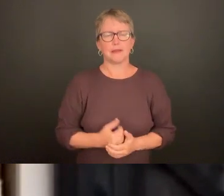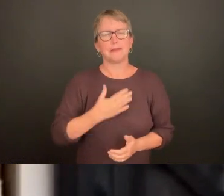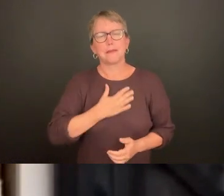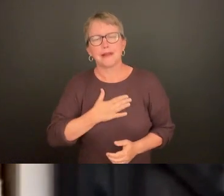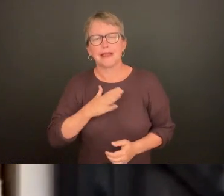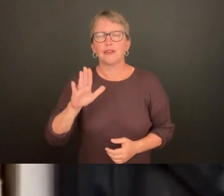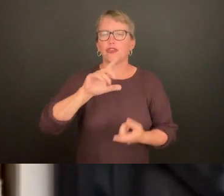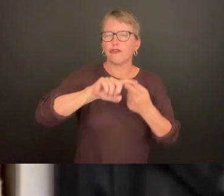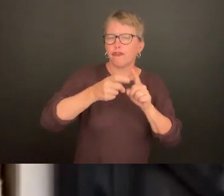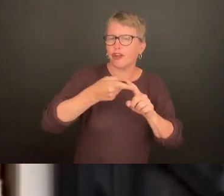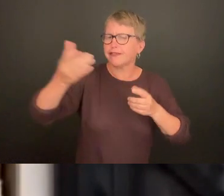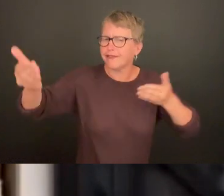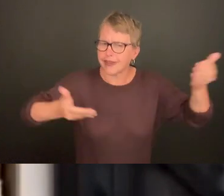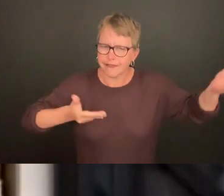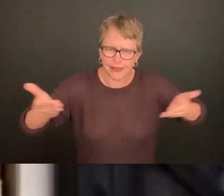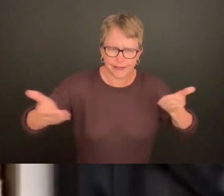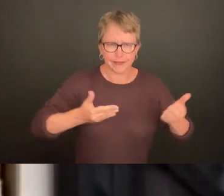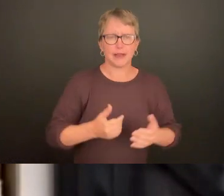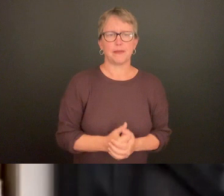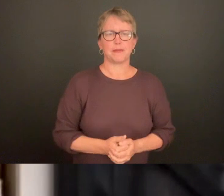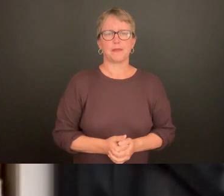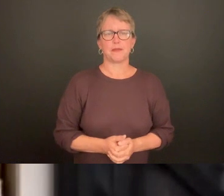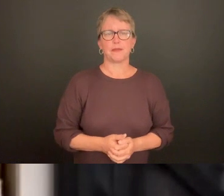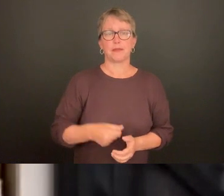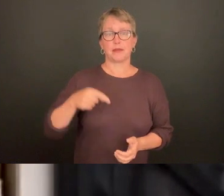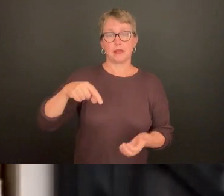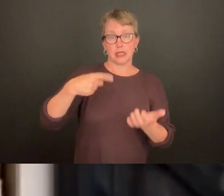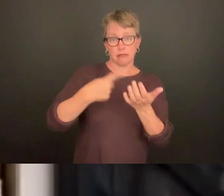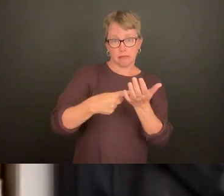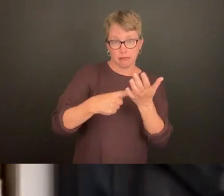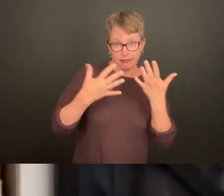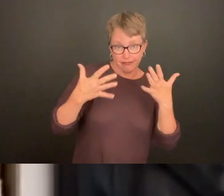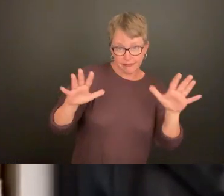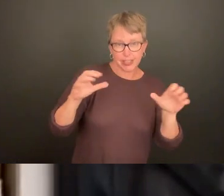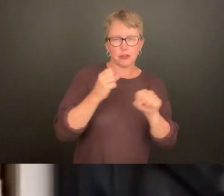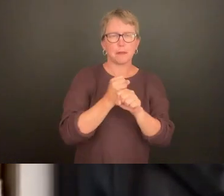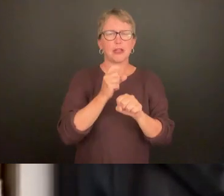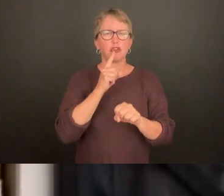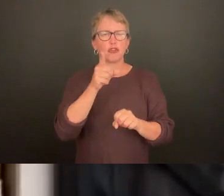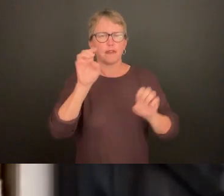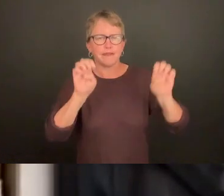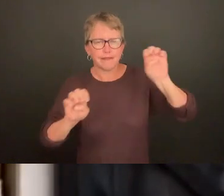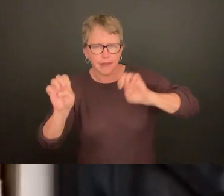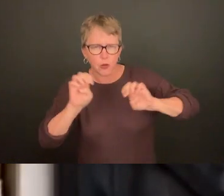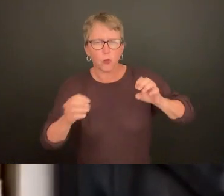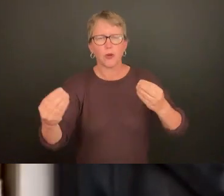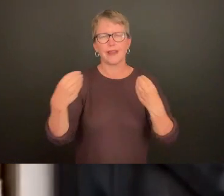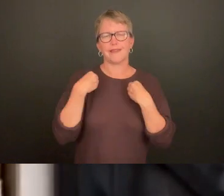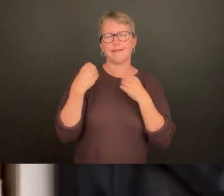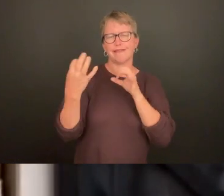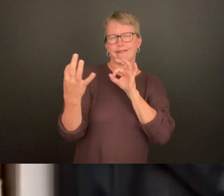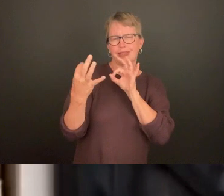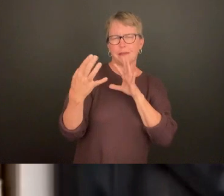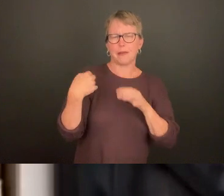this. We're not going to be showing anything visually. We're just going to be talking about it today. So, but thank you for coming on